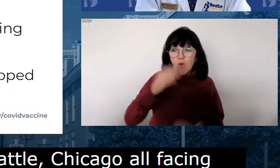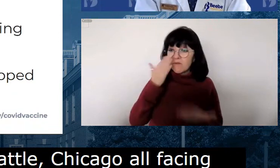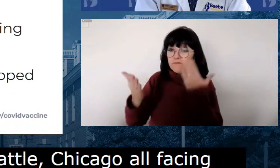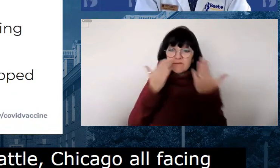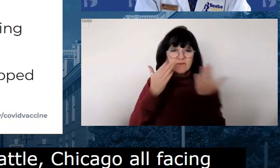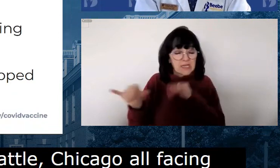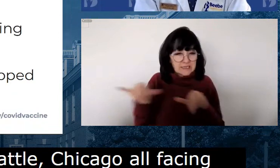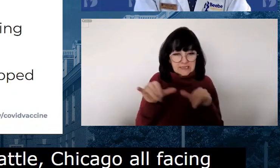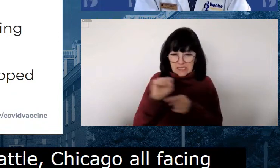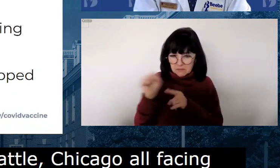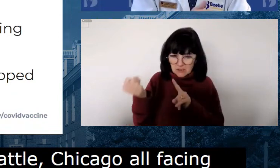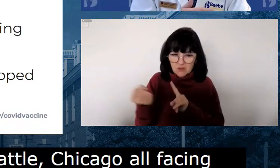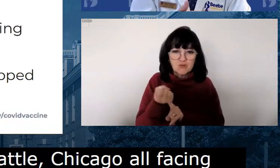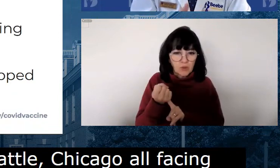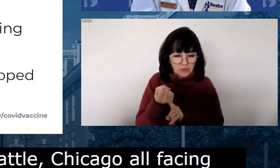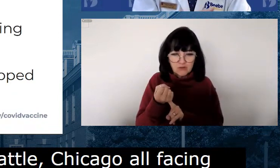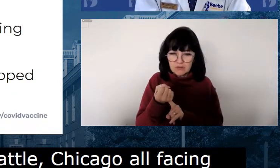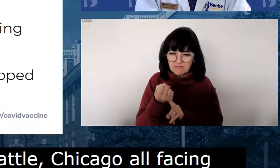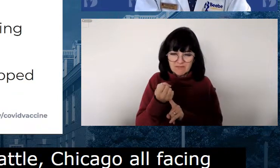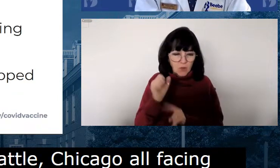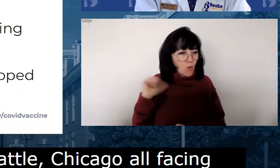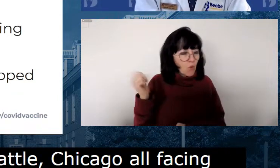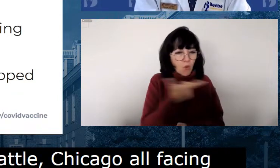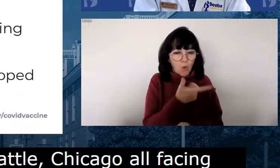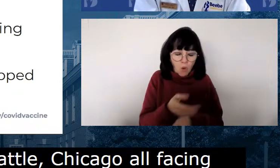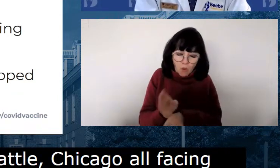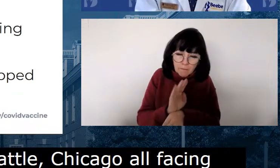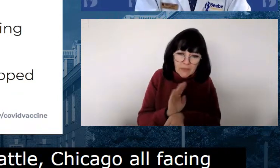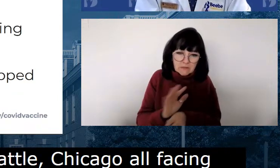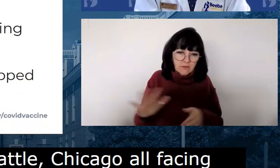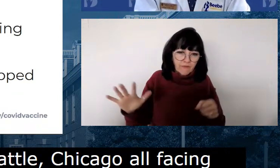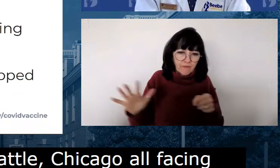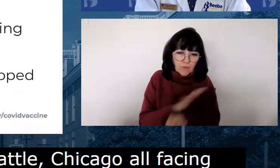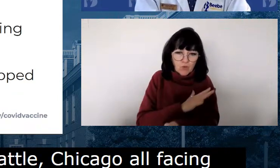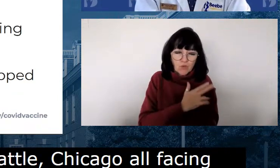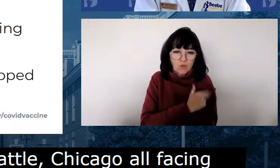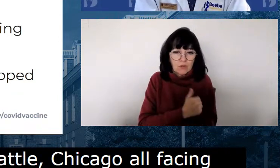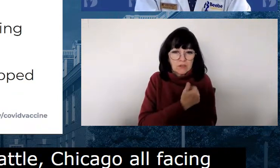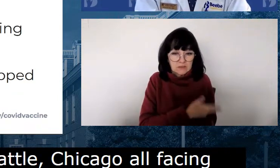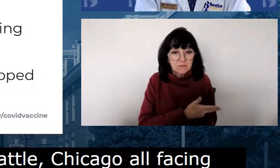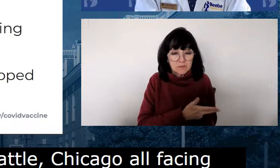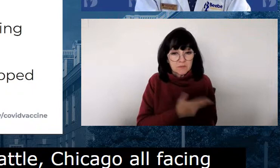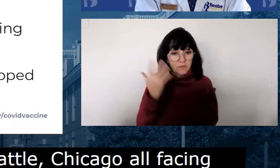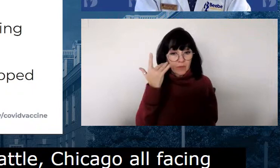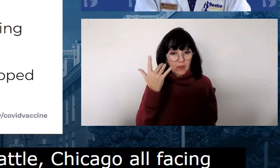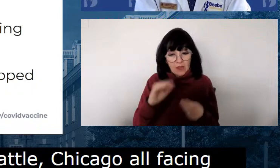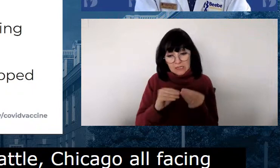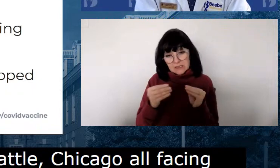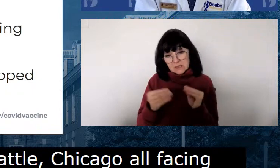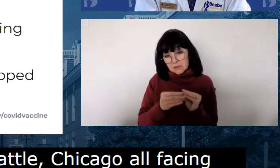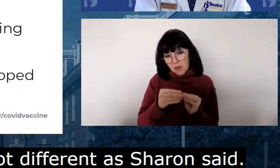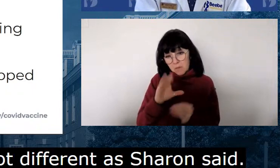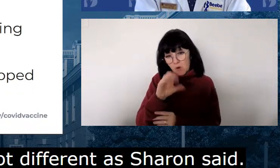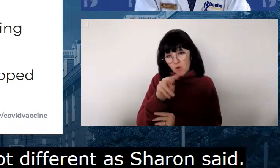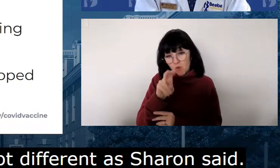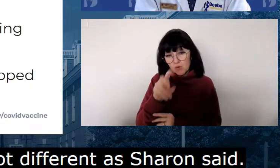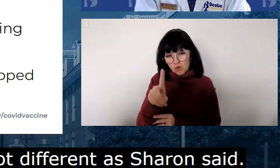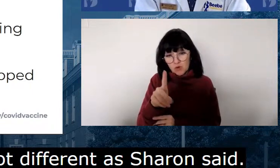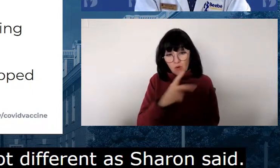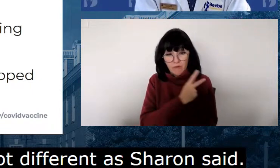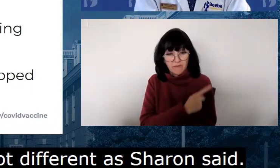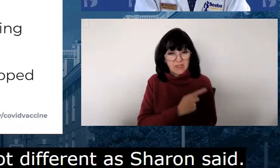as Sharon said. And, you know, it's a partial thing because the number of COVID patients continue to rise. I think